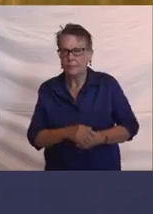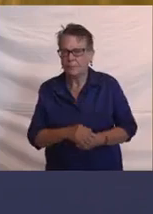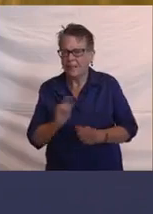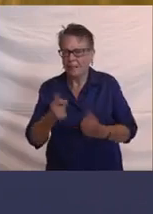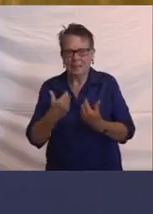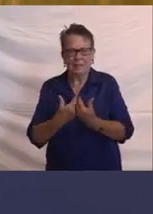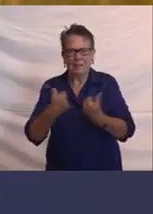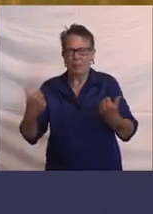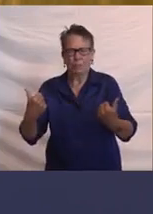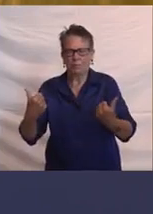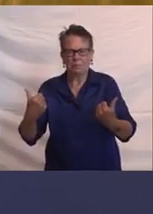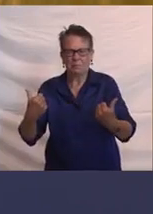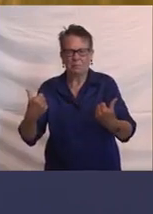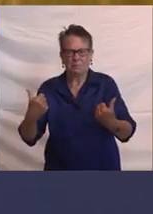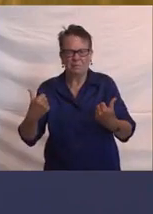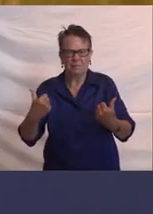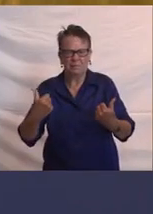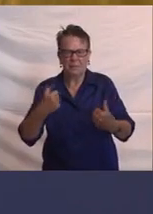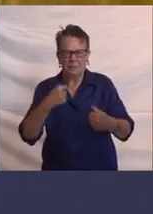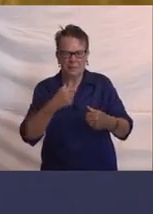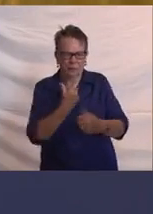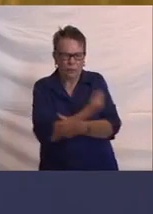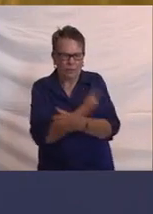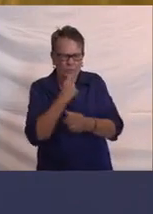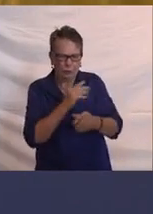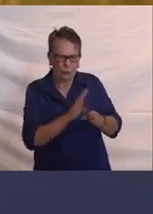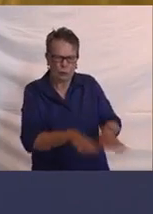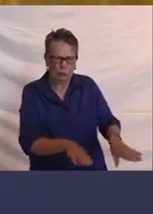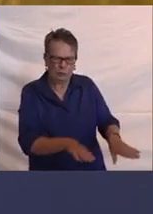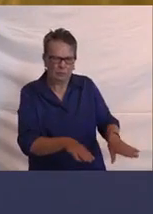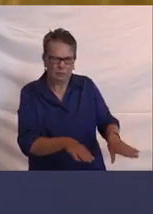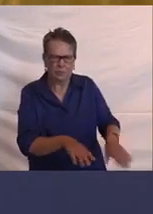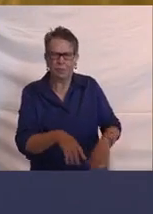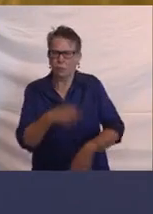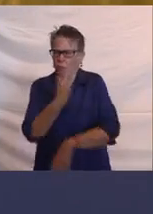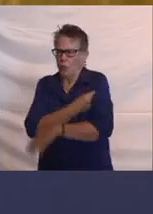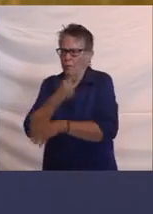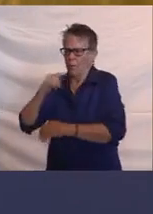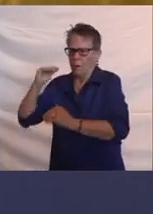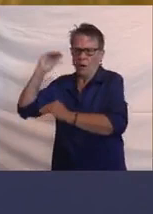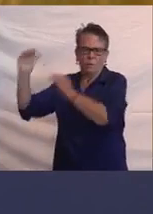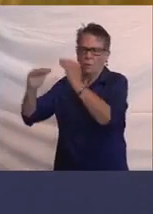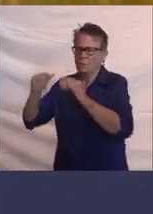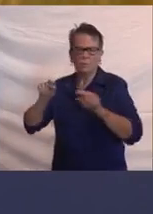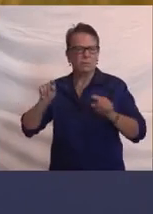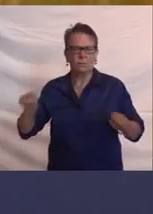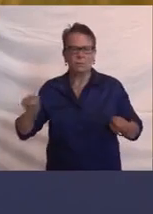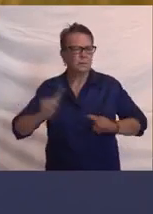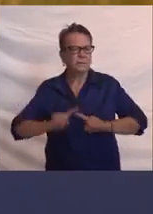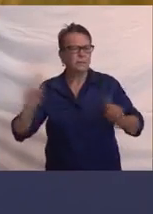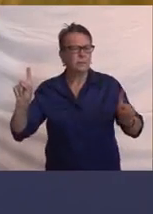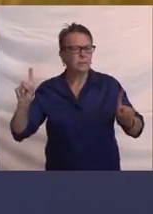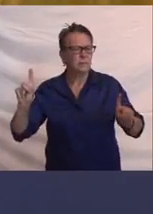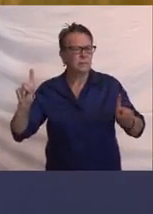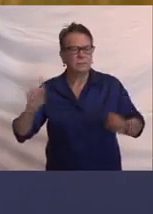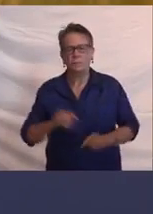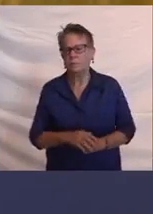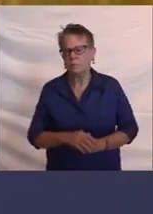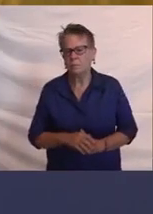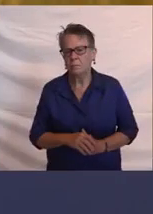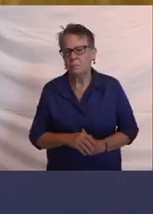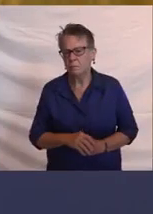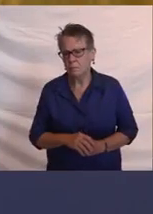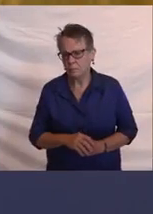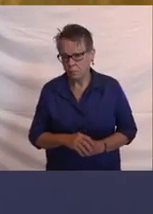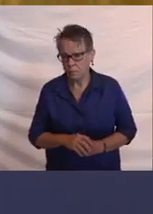But please, hopefully safely and sooner than later, that we get that approval and we can then go to the kids down to that